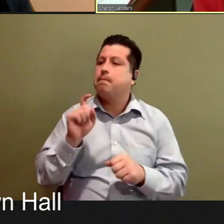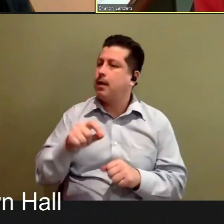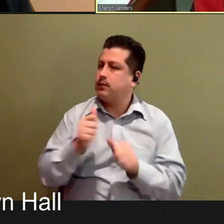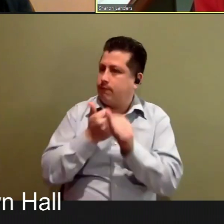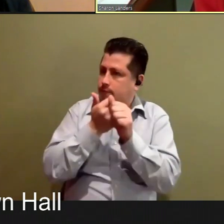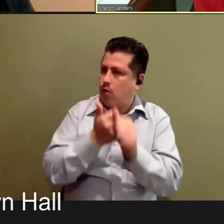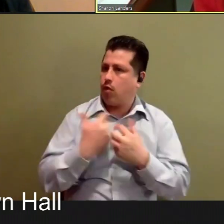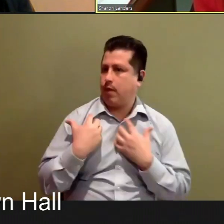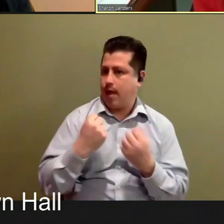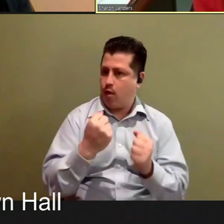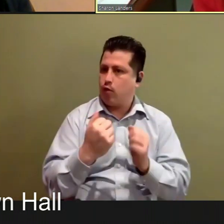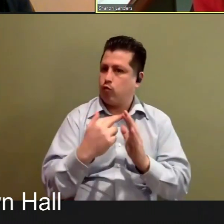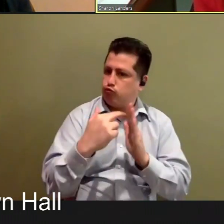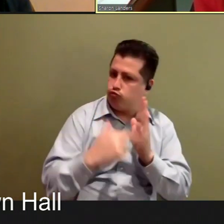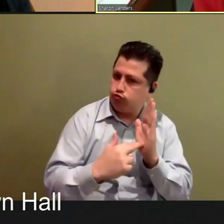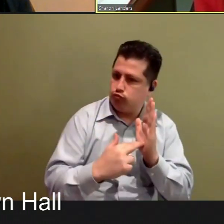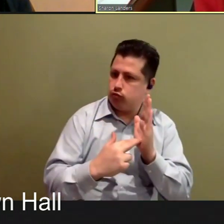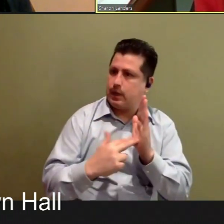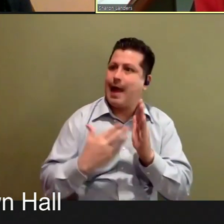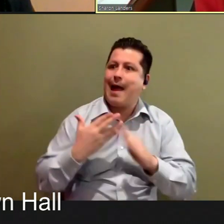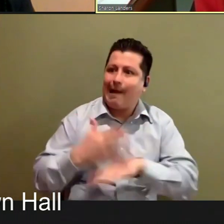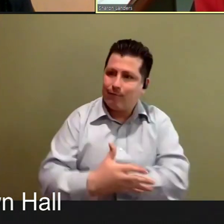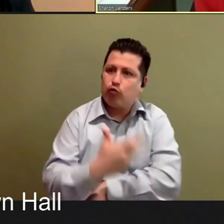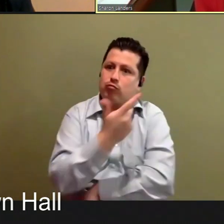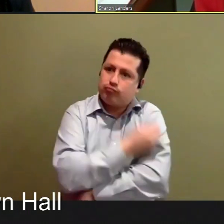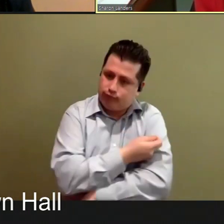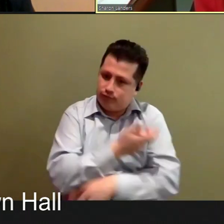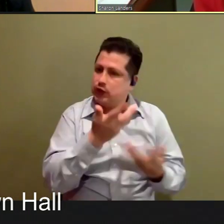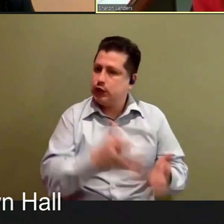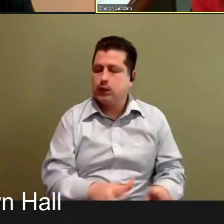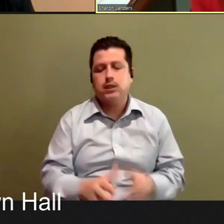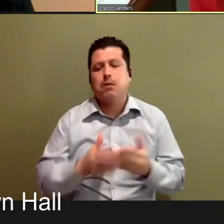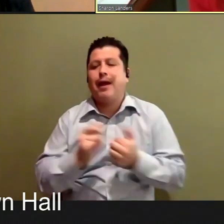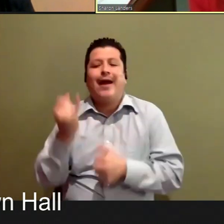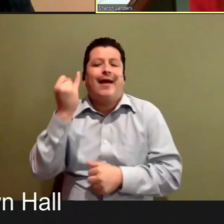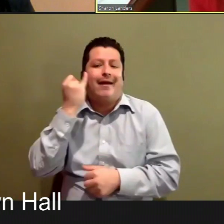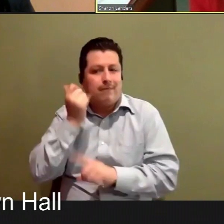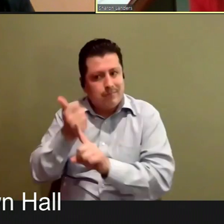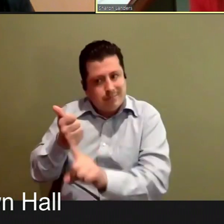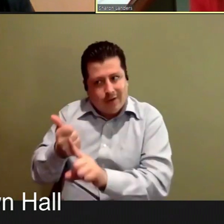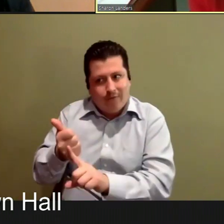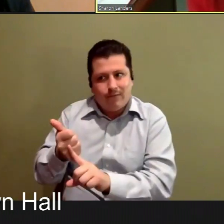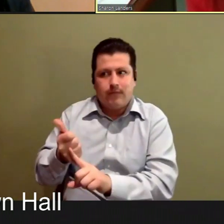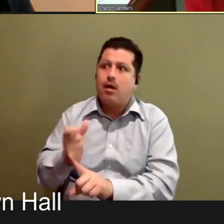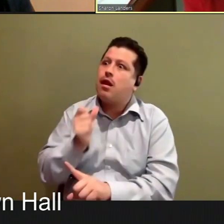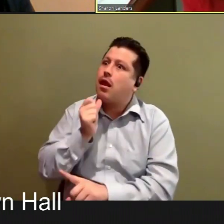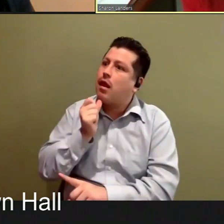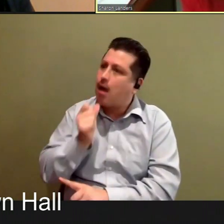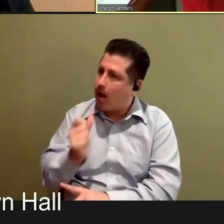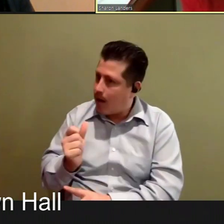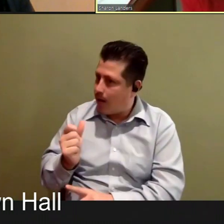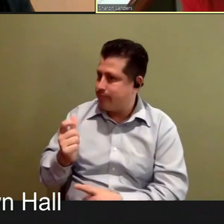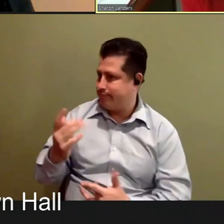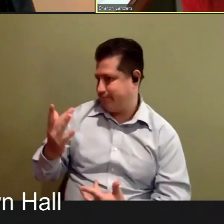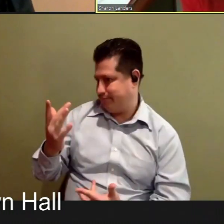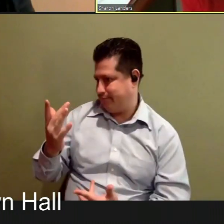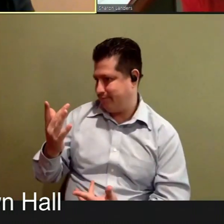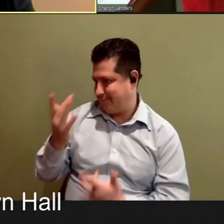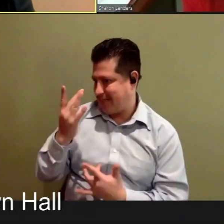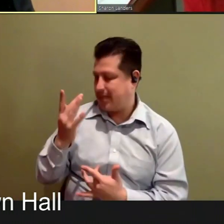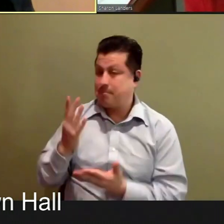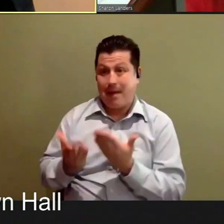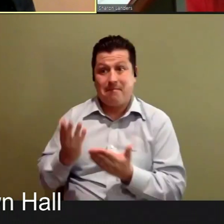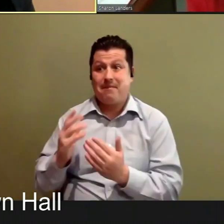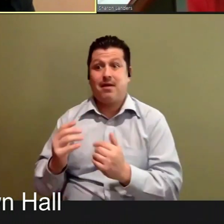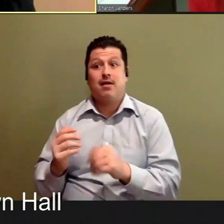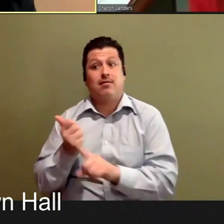there's a chance that even if they are not sick from it, even if they're asymptomatic, they can spread it themselves? Yes, especially